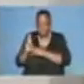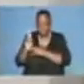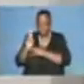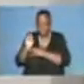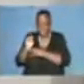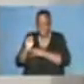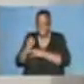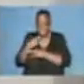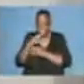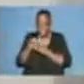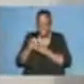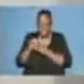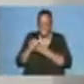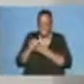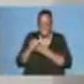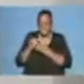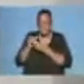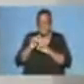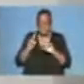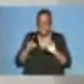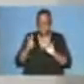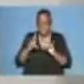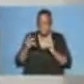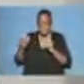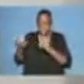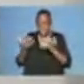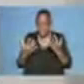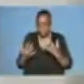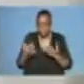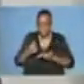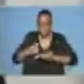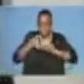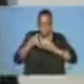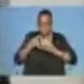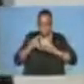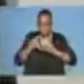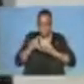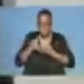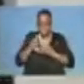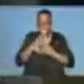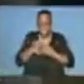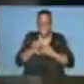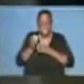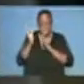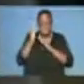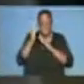Eric Gordon, Buddy Hield, and DeAndre, who was there all along. And so they've yet to see what is to come.